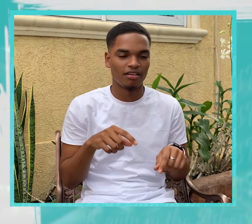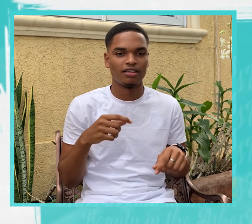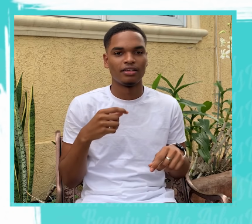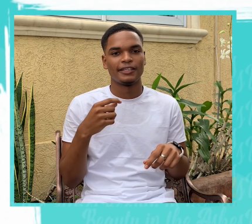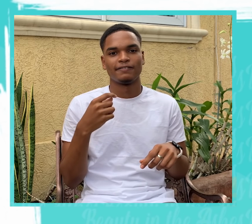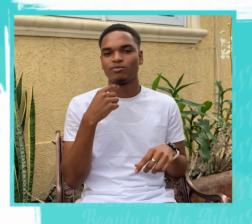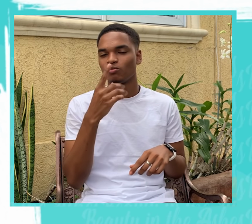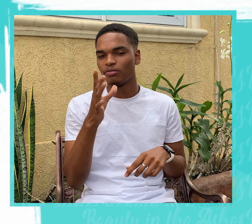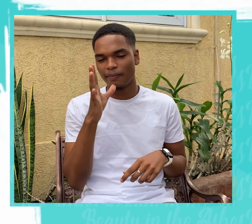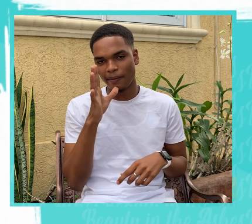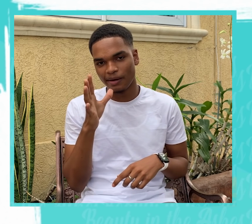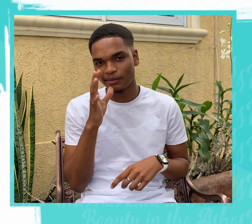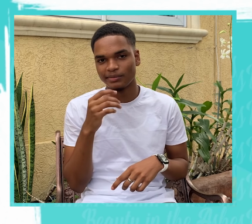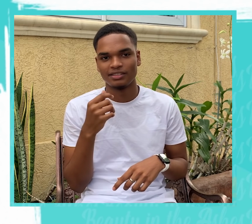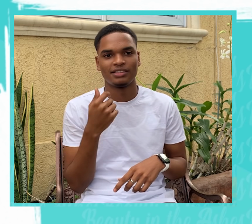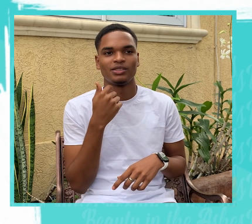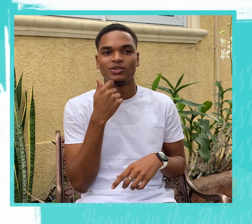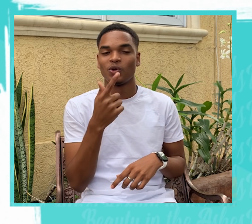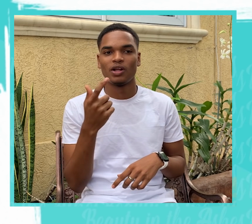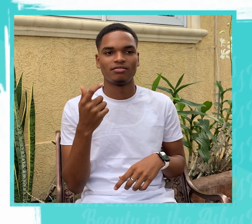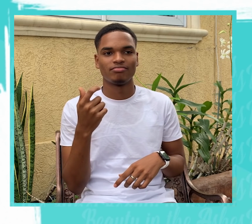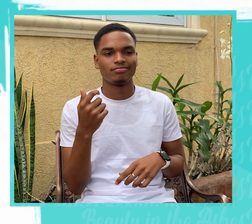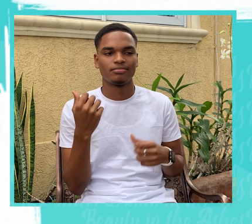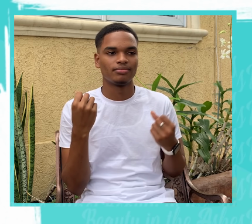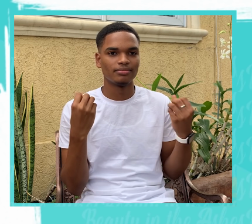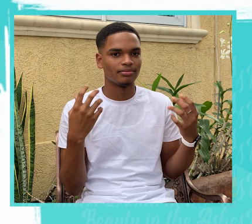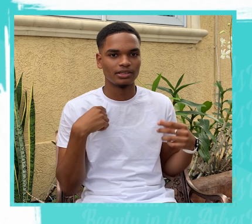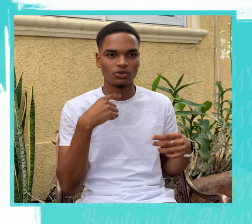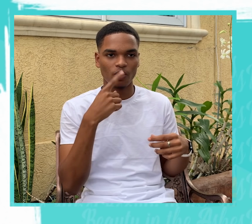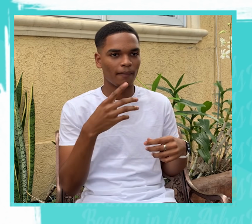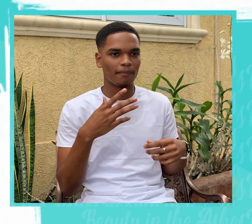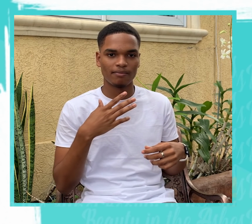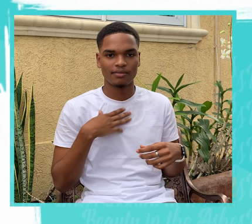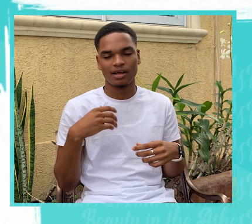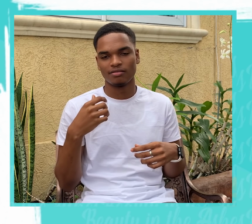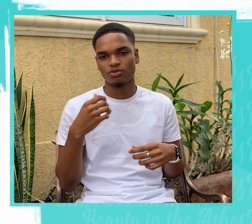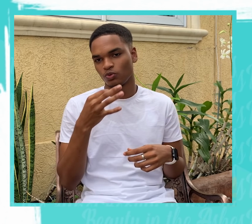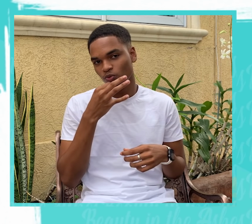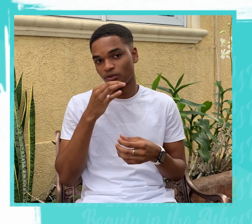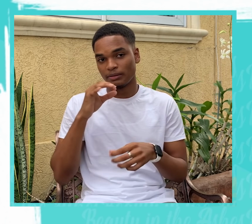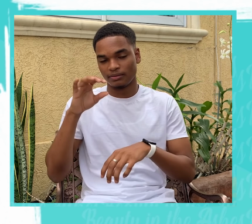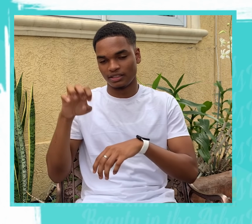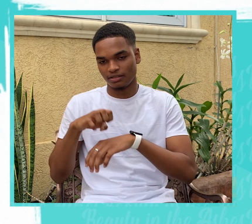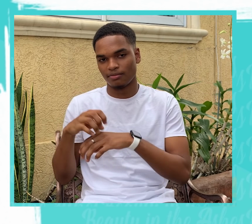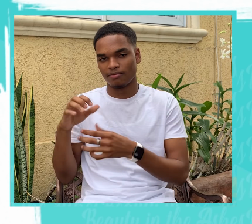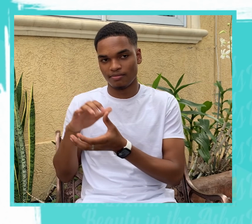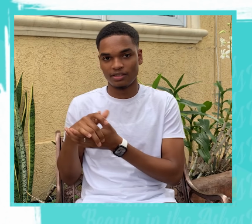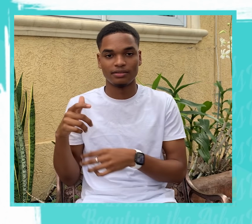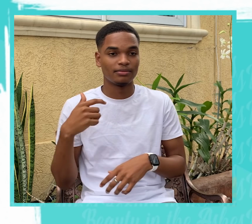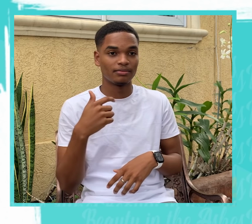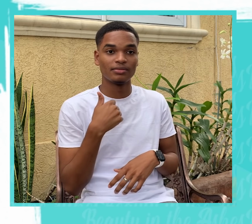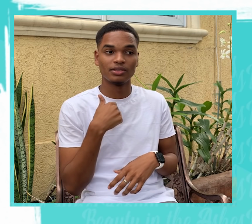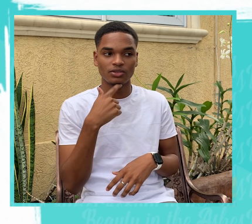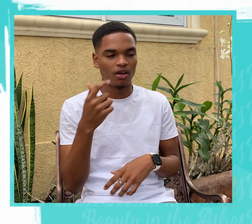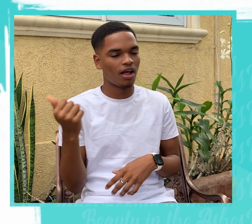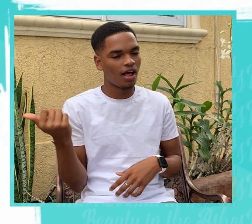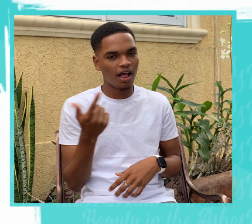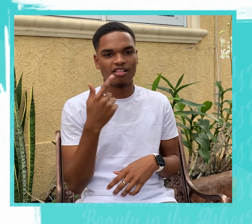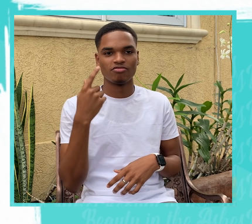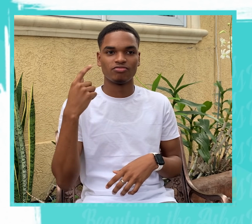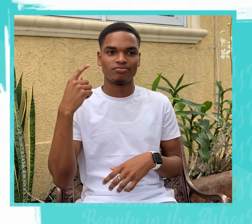I told my mom. I told everybody. told my fiance. told literally everybody. And for